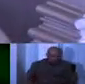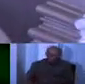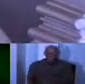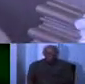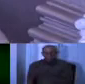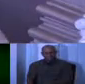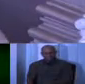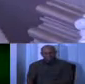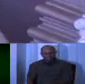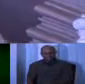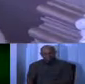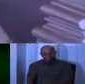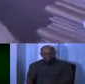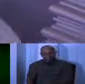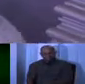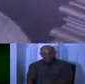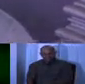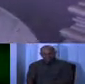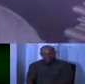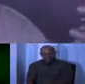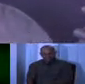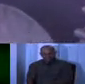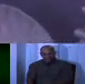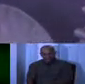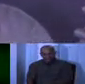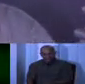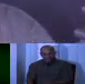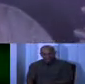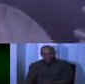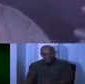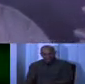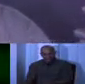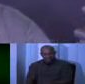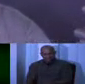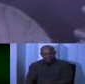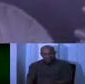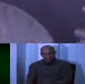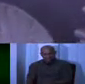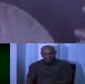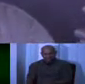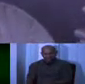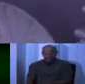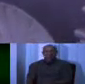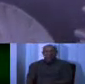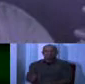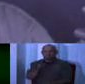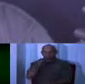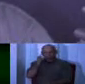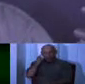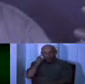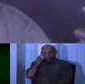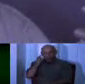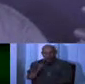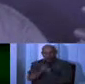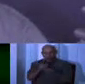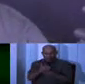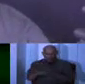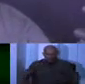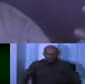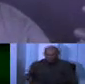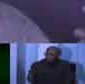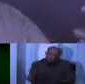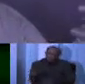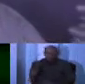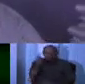This reading is taken from the Gospel according to St. Luke, chapter 2, verses 1 through 7, taken from the Contemporary English Version,